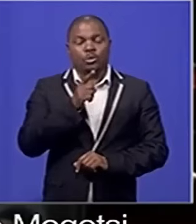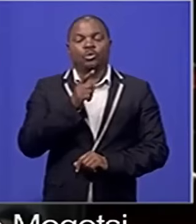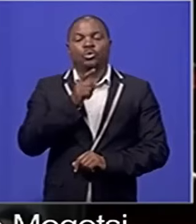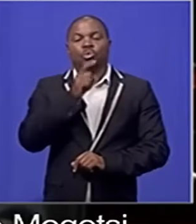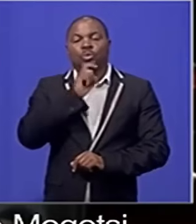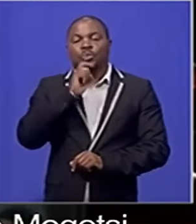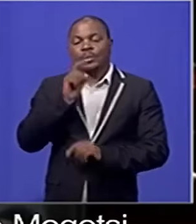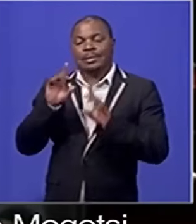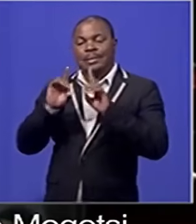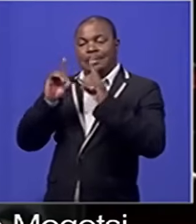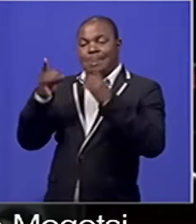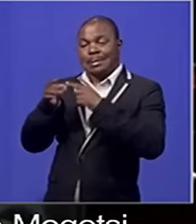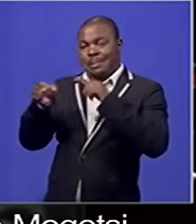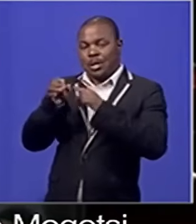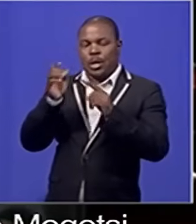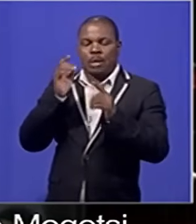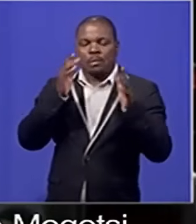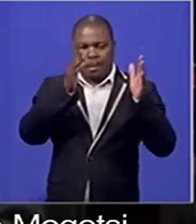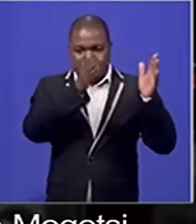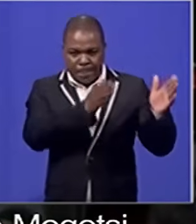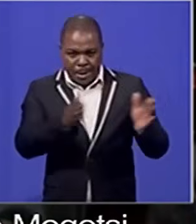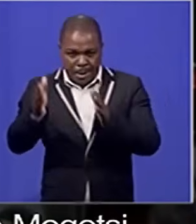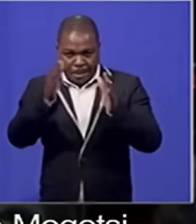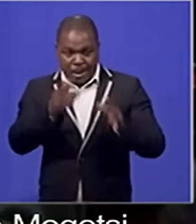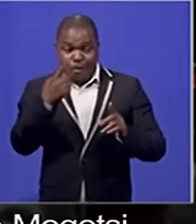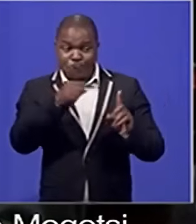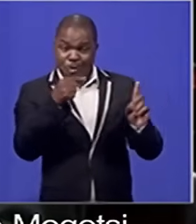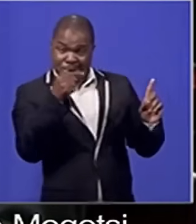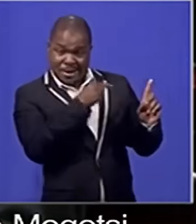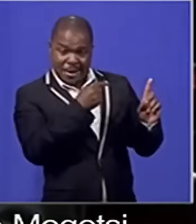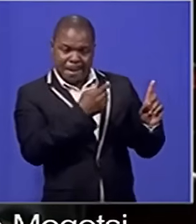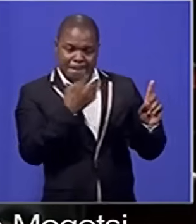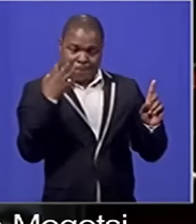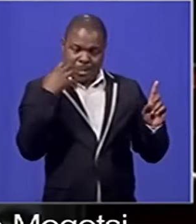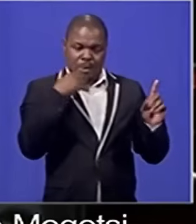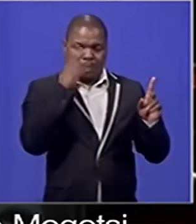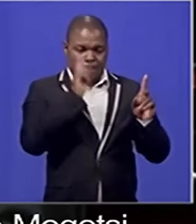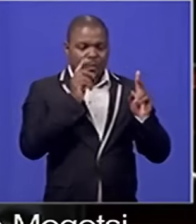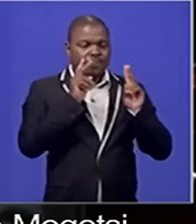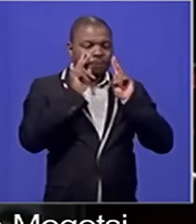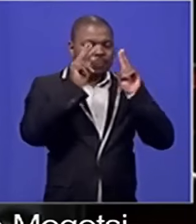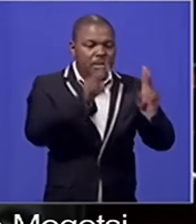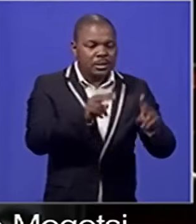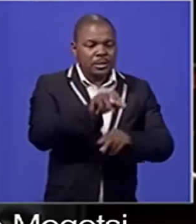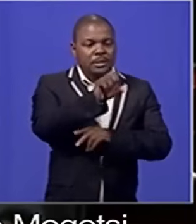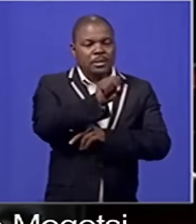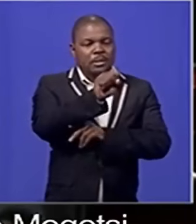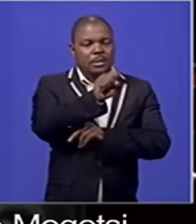department, to make arrangement for him to go and visit Stilfontein.